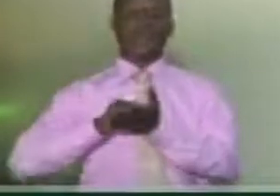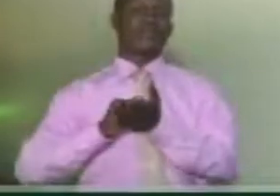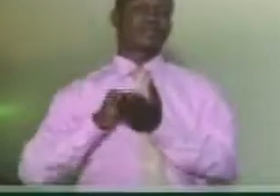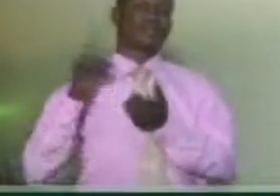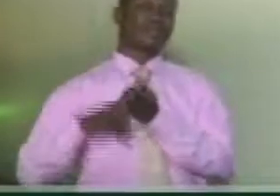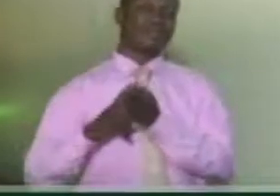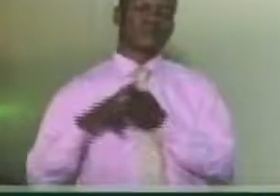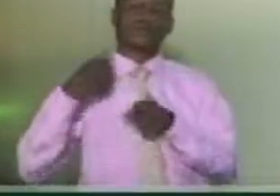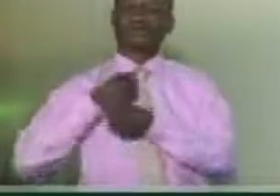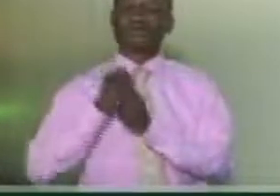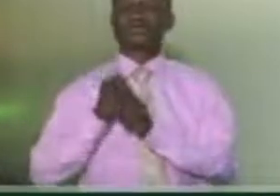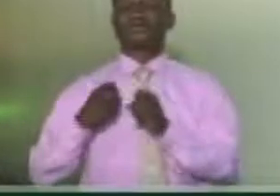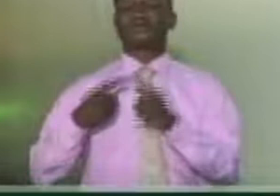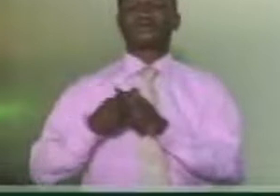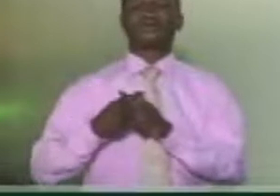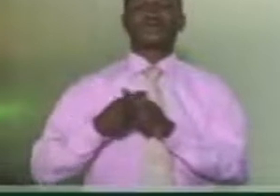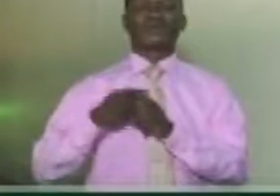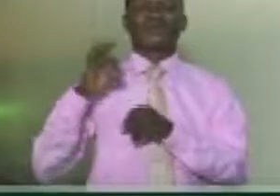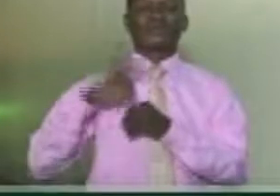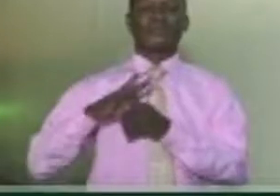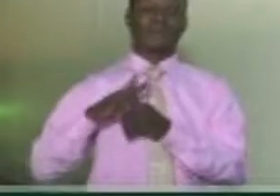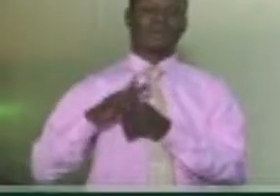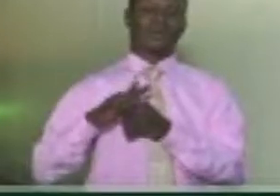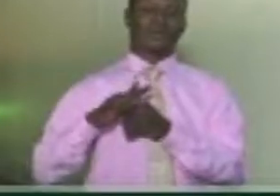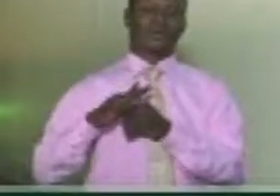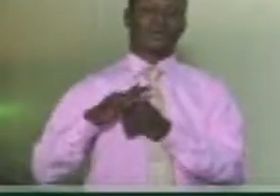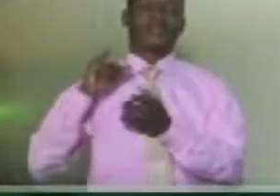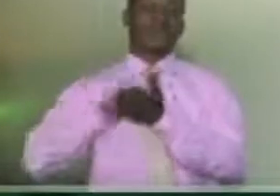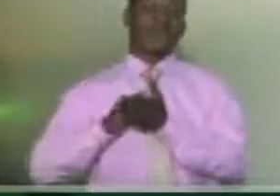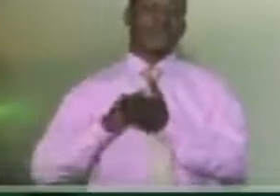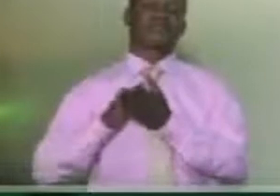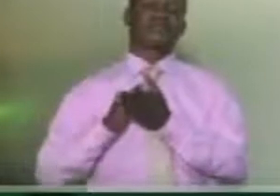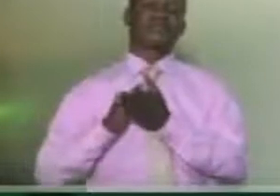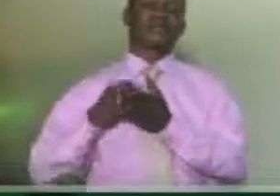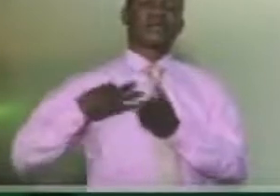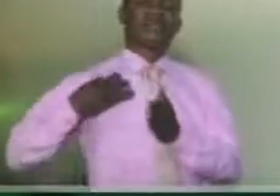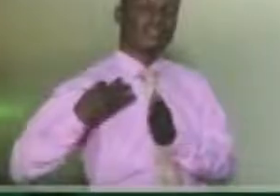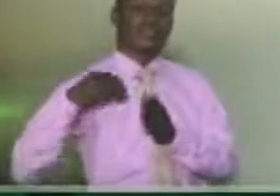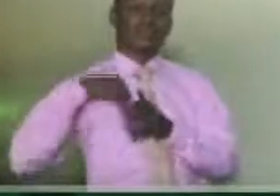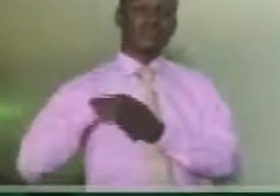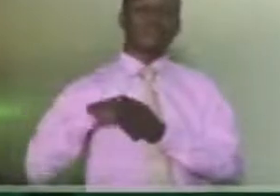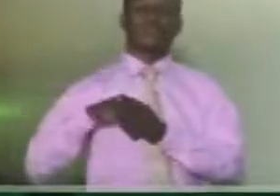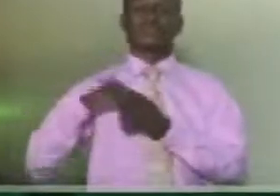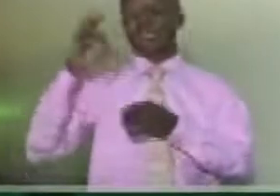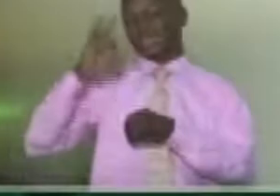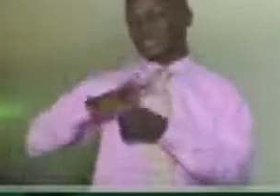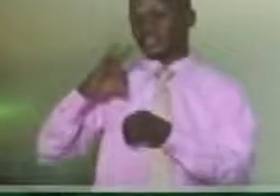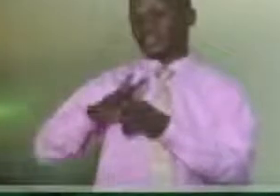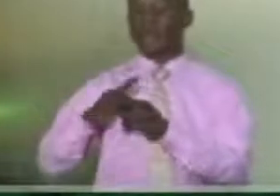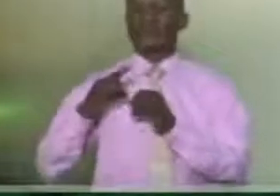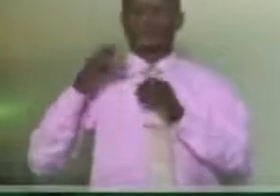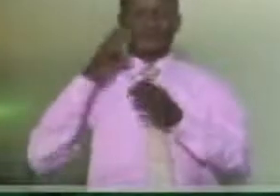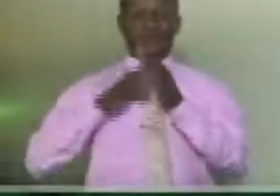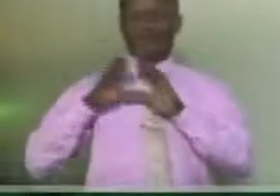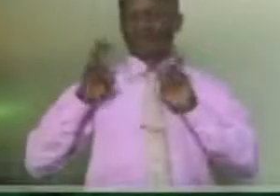politicians to manipulate electoral outcomes. Substitution of candidates in the event of death in an election, Clause